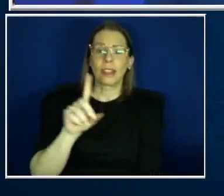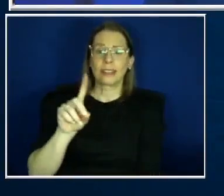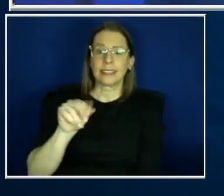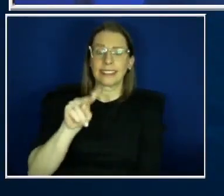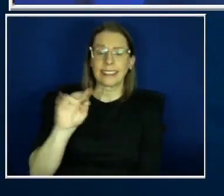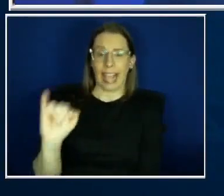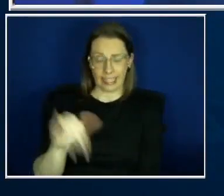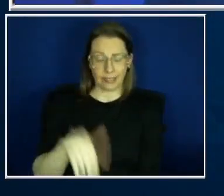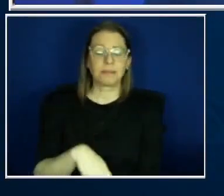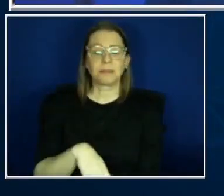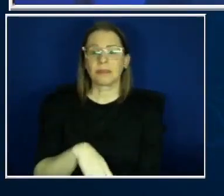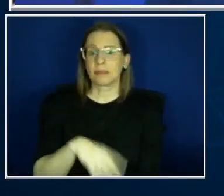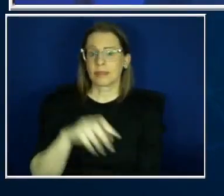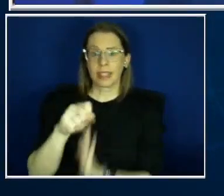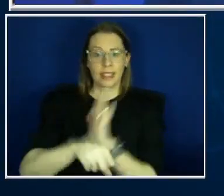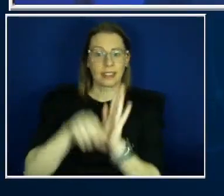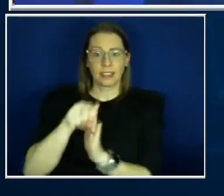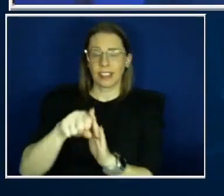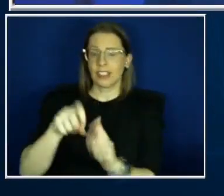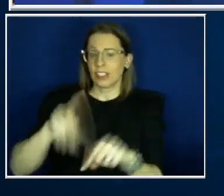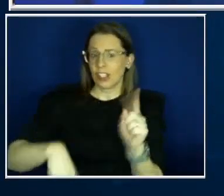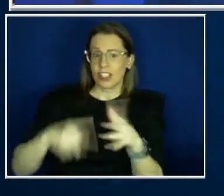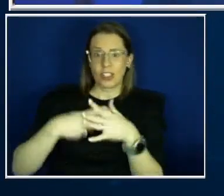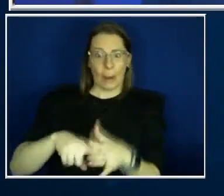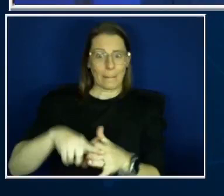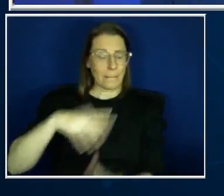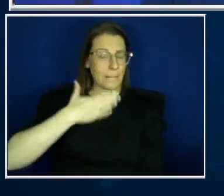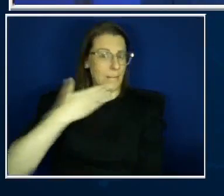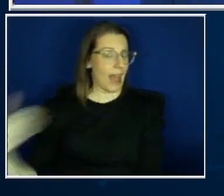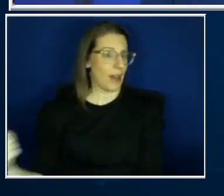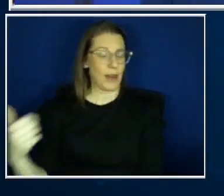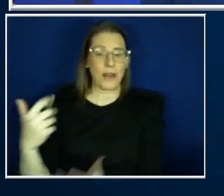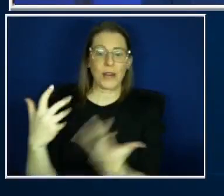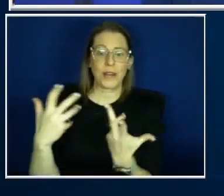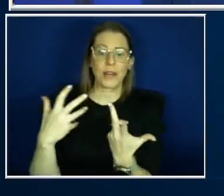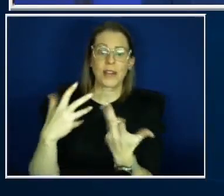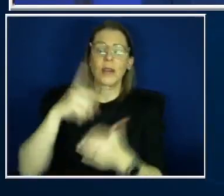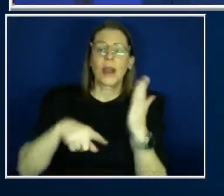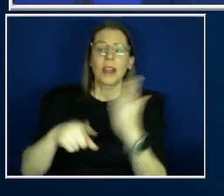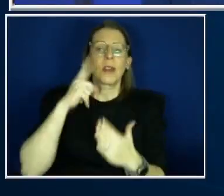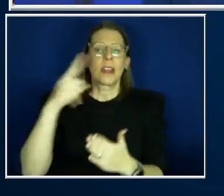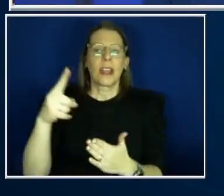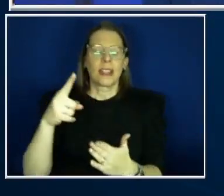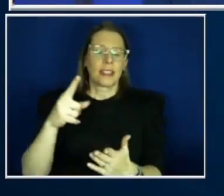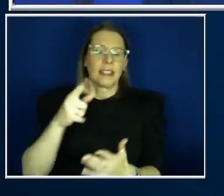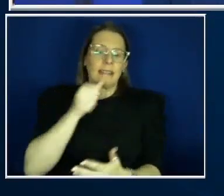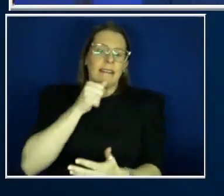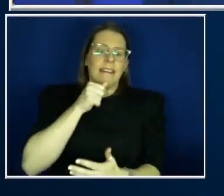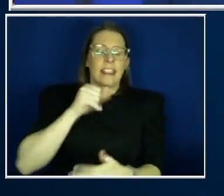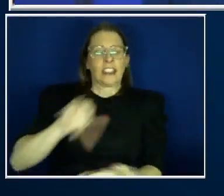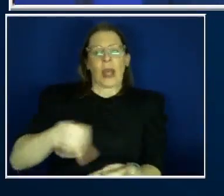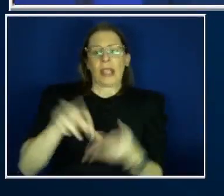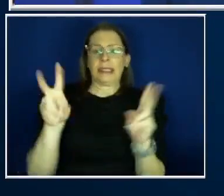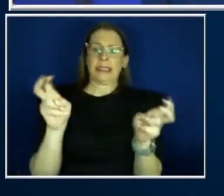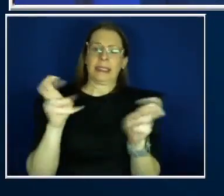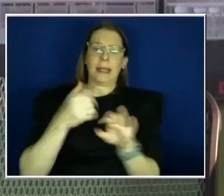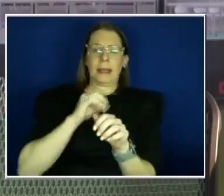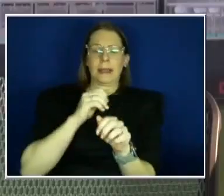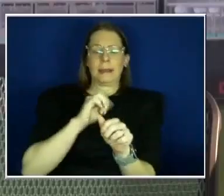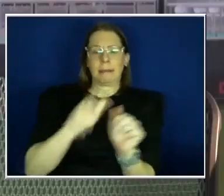season just simply could not have started out any better. What do you think has been kind of the secret sauce behind this success?